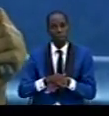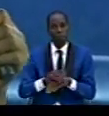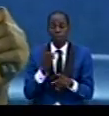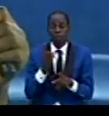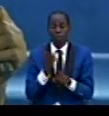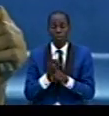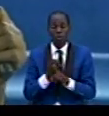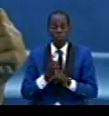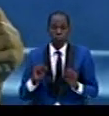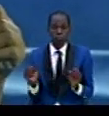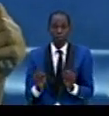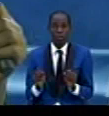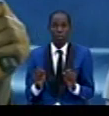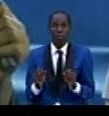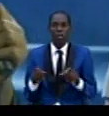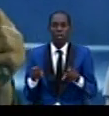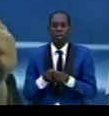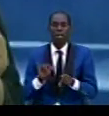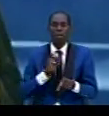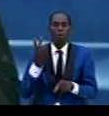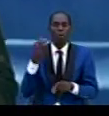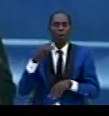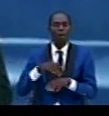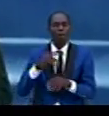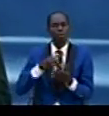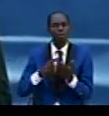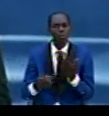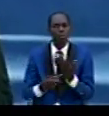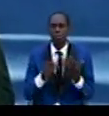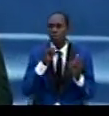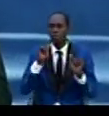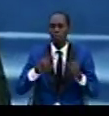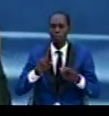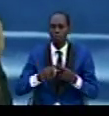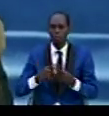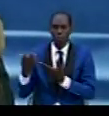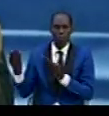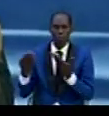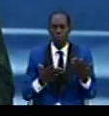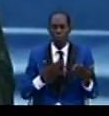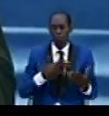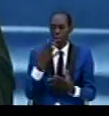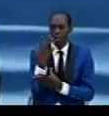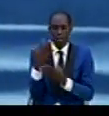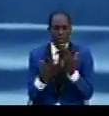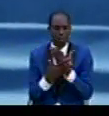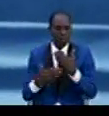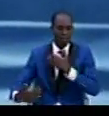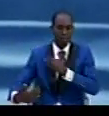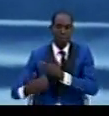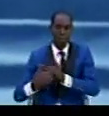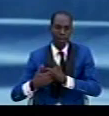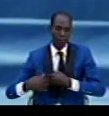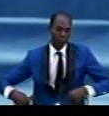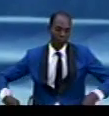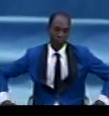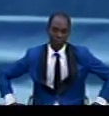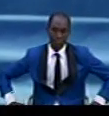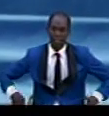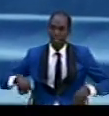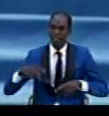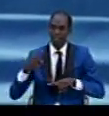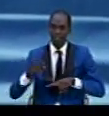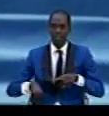the time I was in the program, I could not fold my two hands back, this especially this hand, fold it back like this. But before